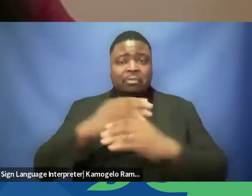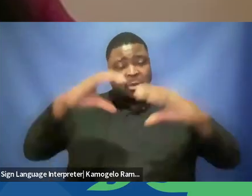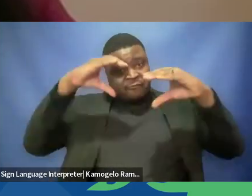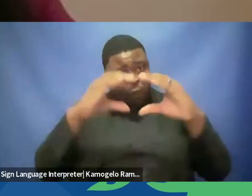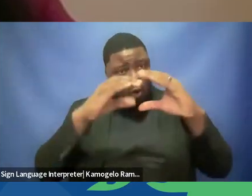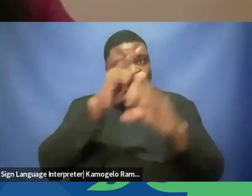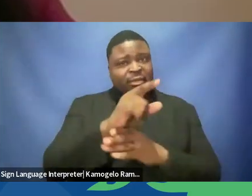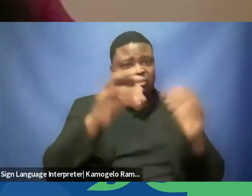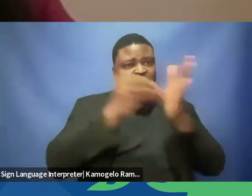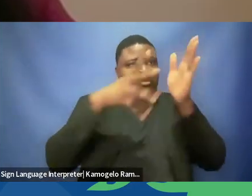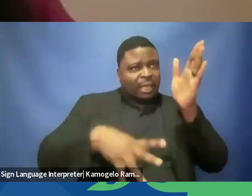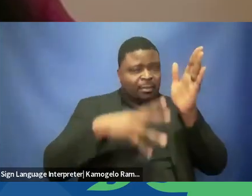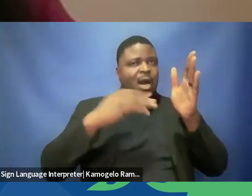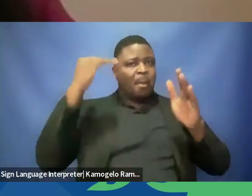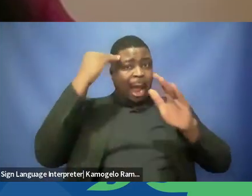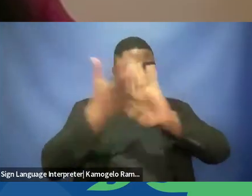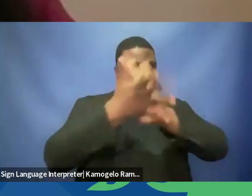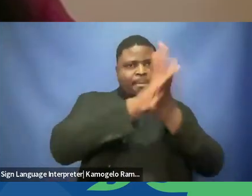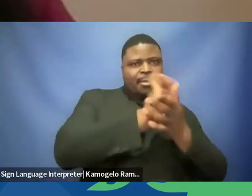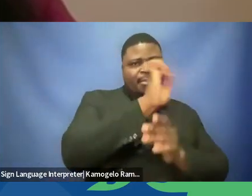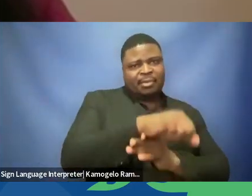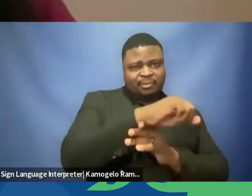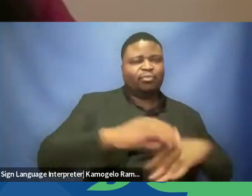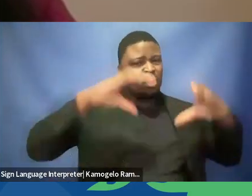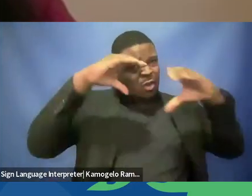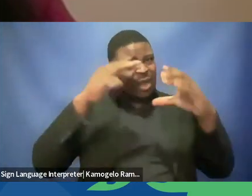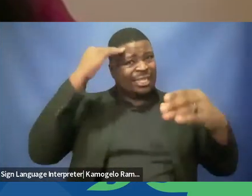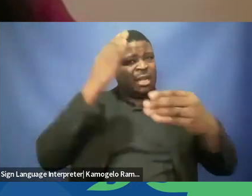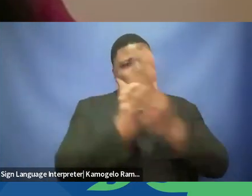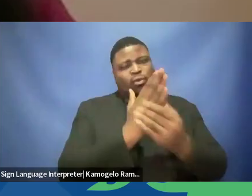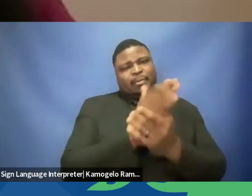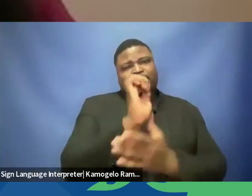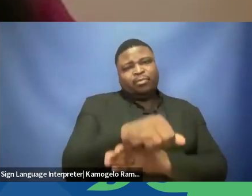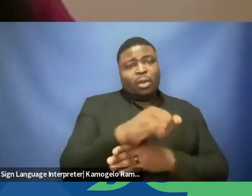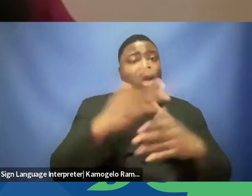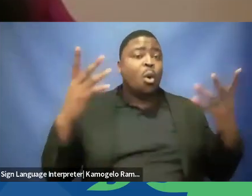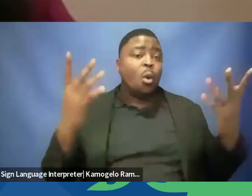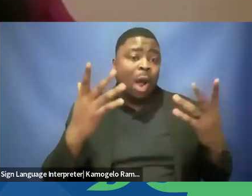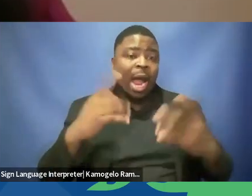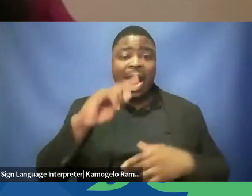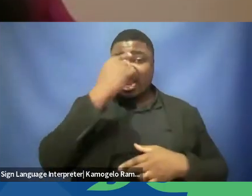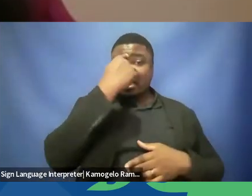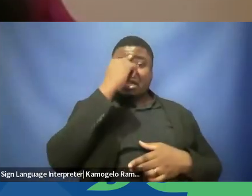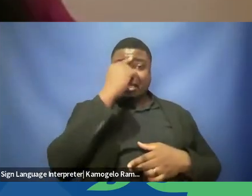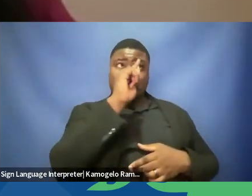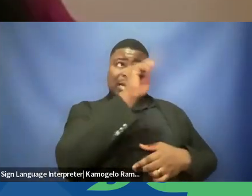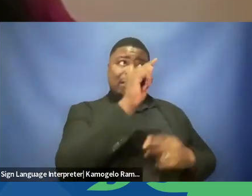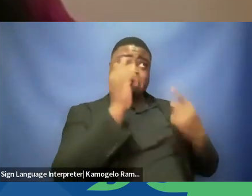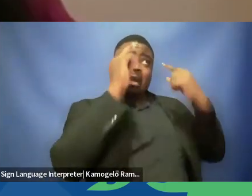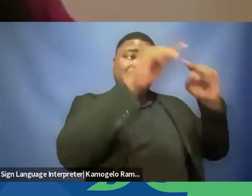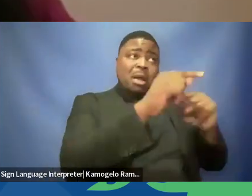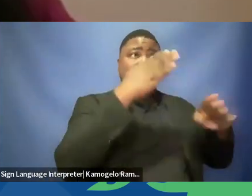holding training in both economics and psychology from Agra in India. She is working with the